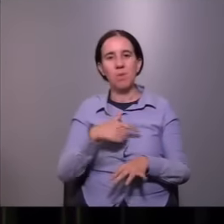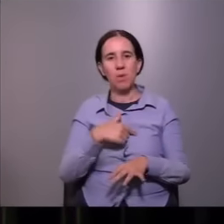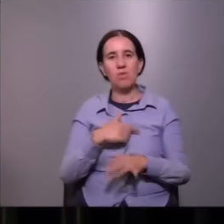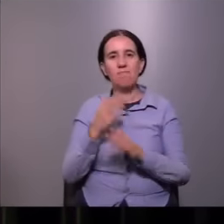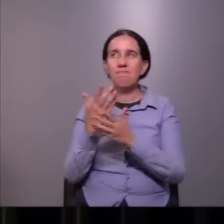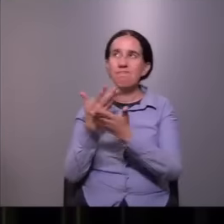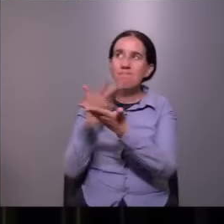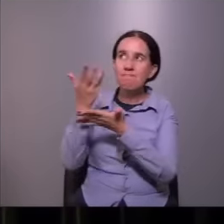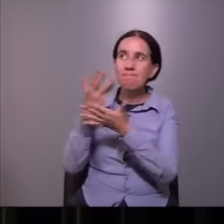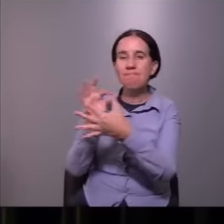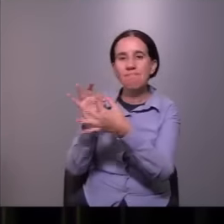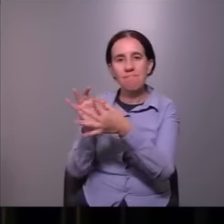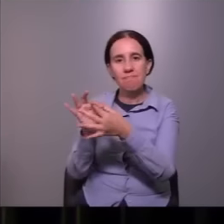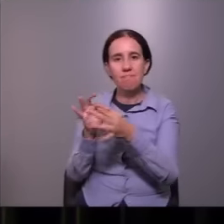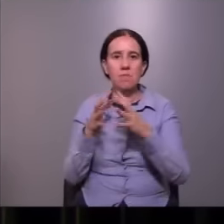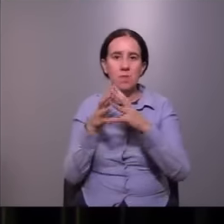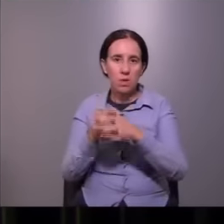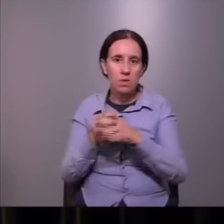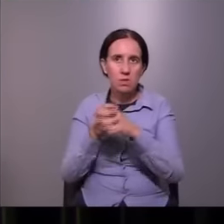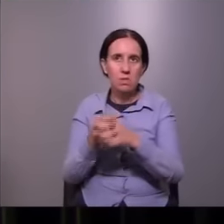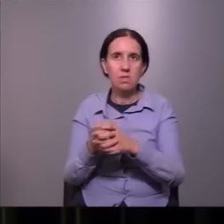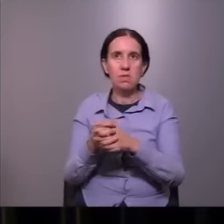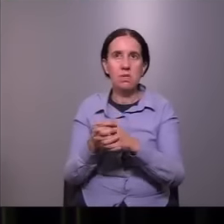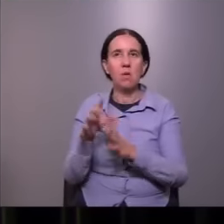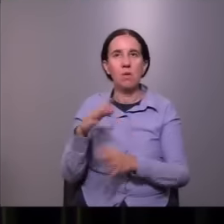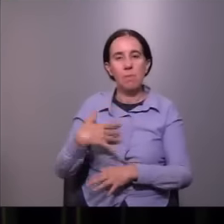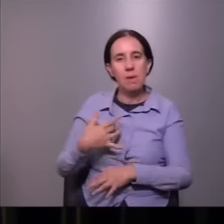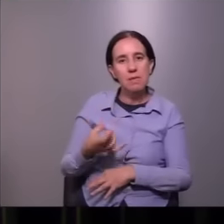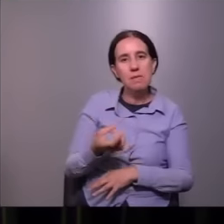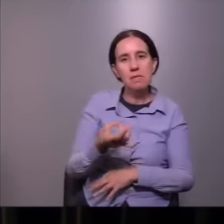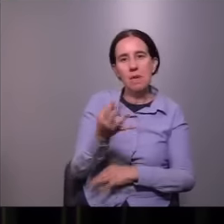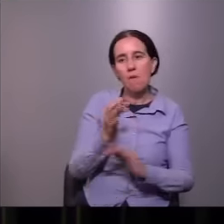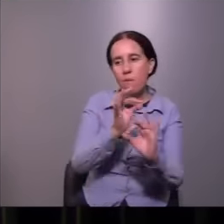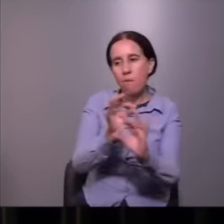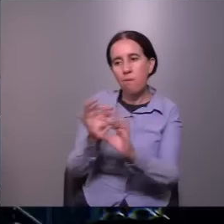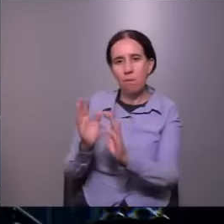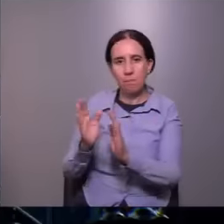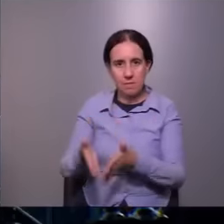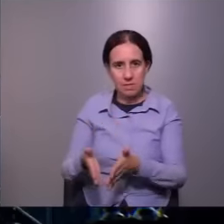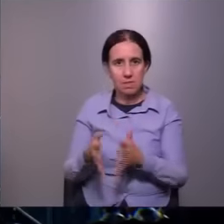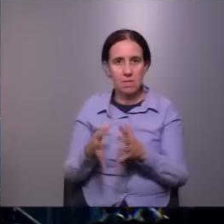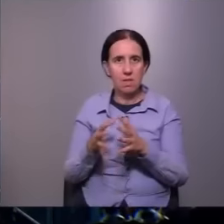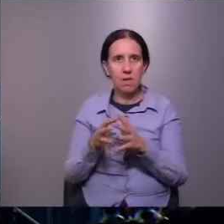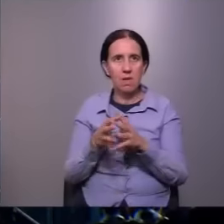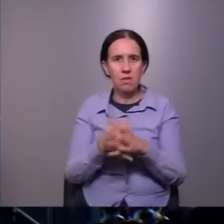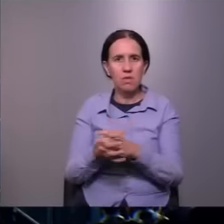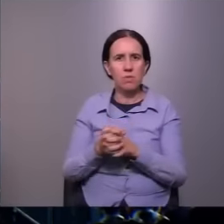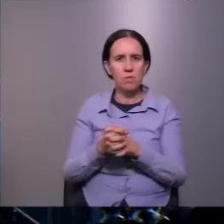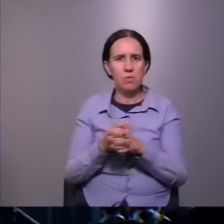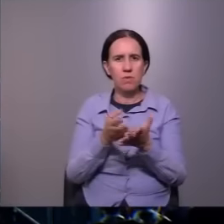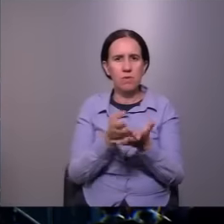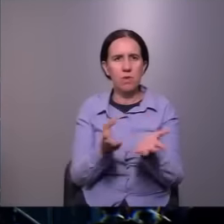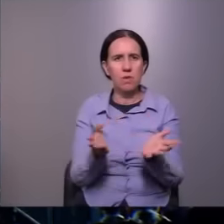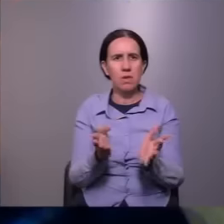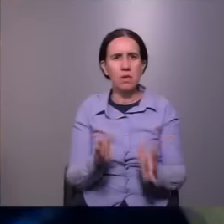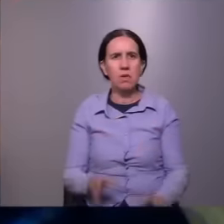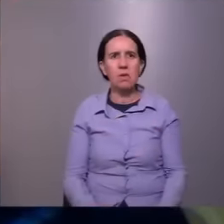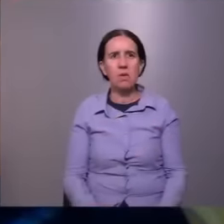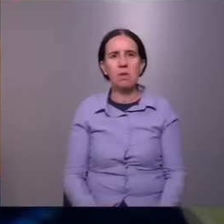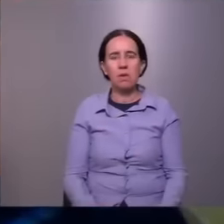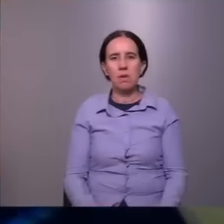Francisco and Jacinta Marto, may we deepen our relationship with him in prayer and in